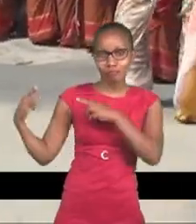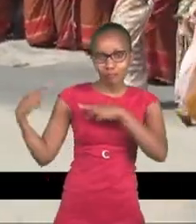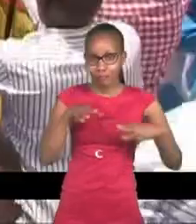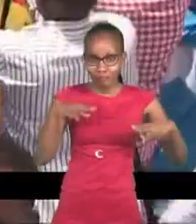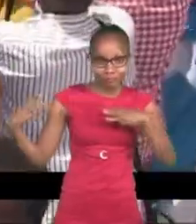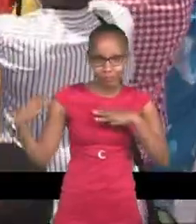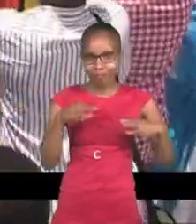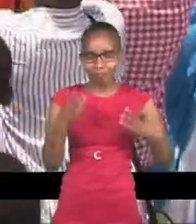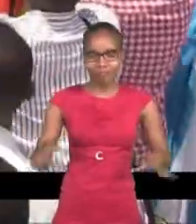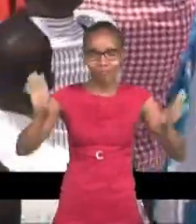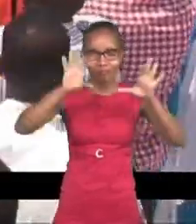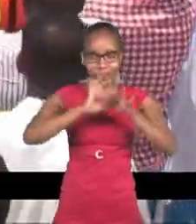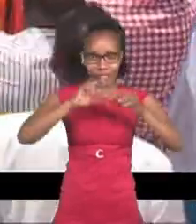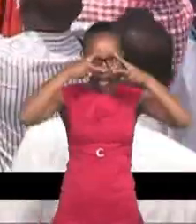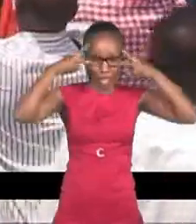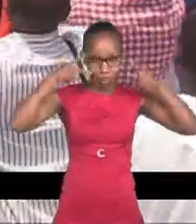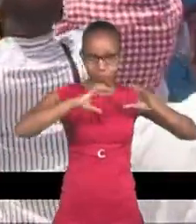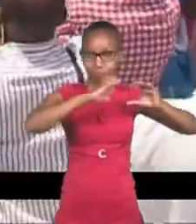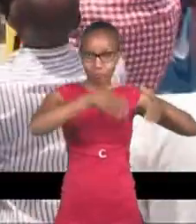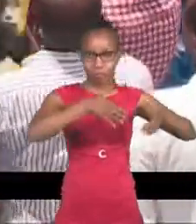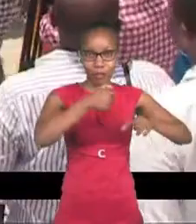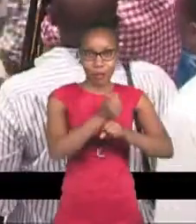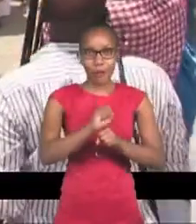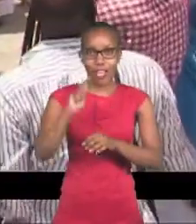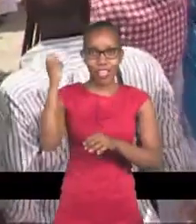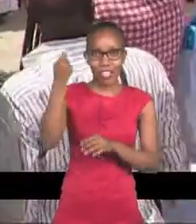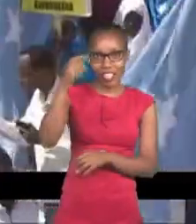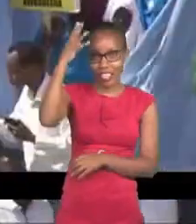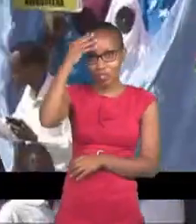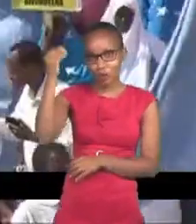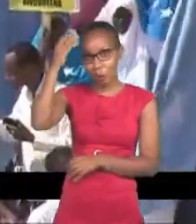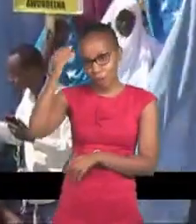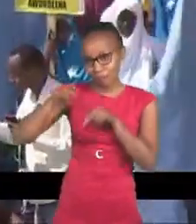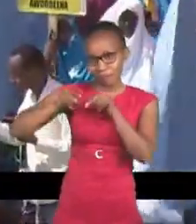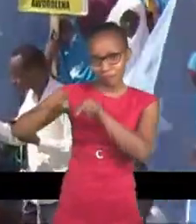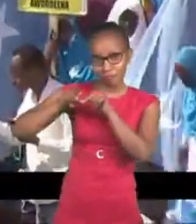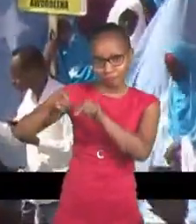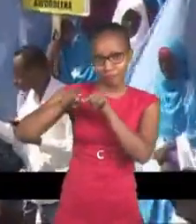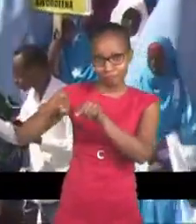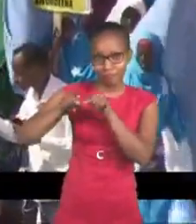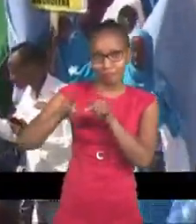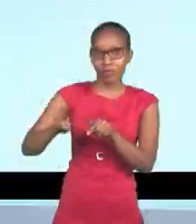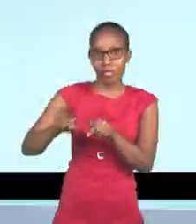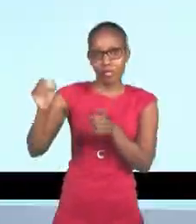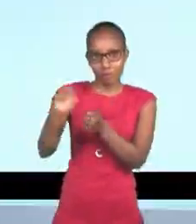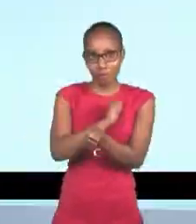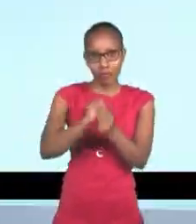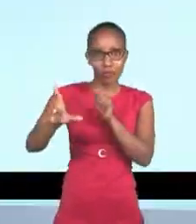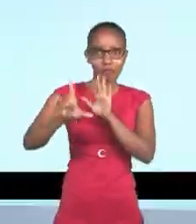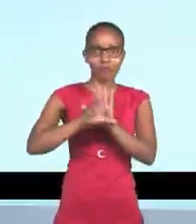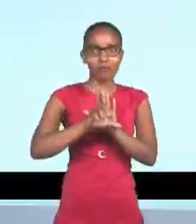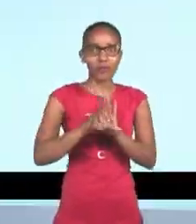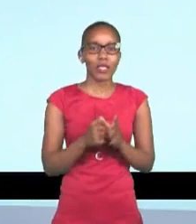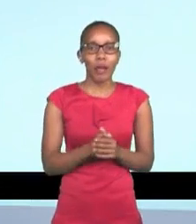traditionally united against Al-Shabaab terrorists, so Kenya and Somalia accuse each other of territorial integrity violations. President